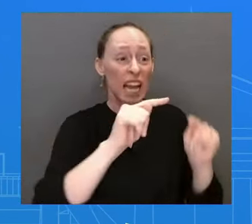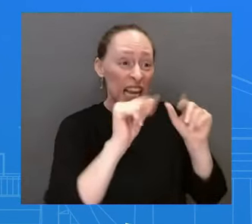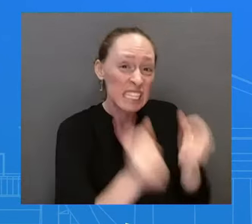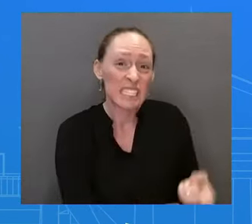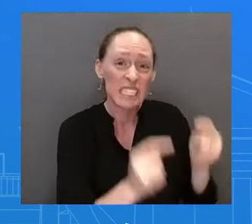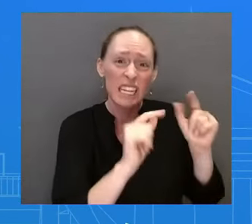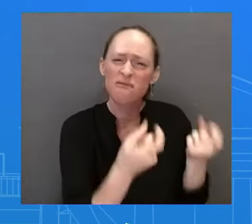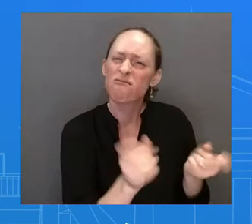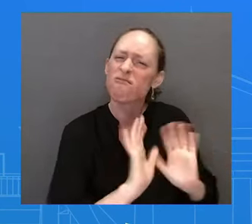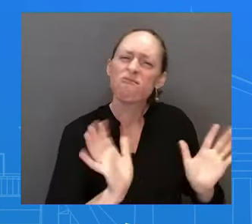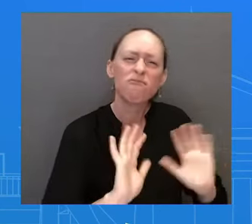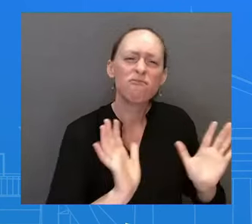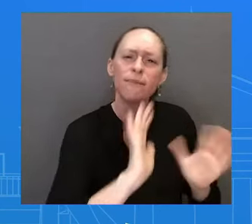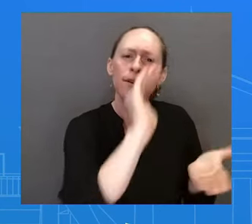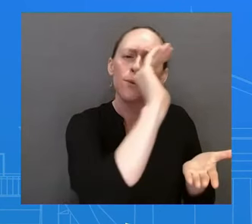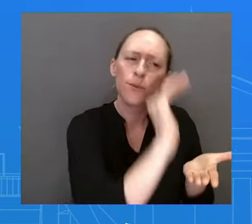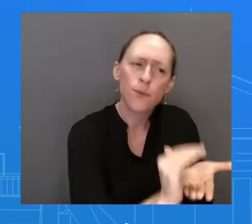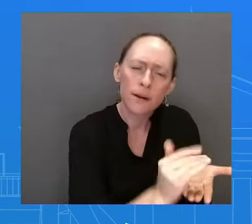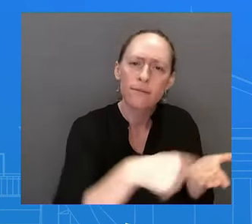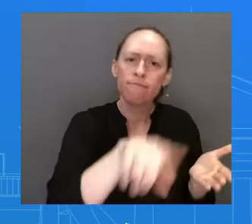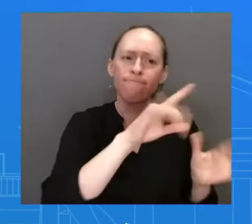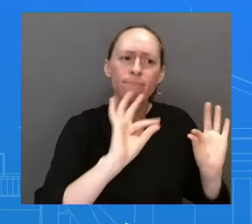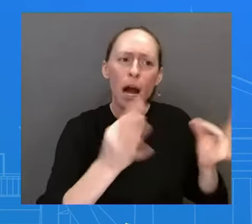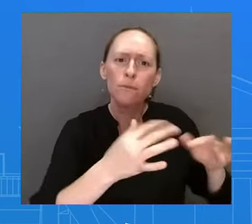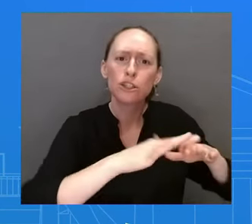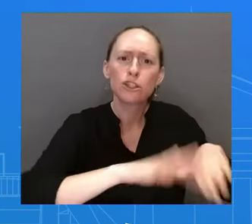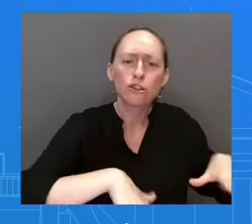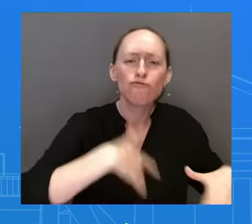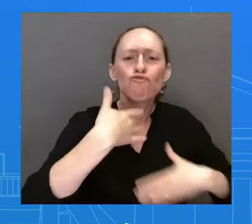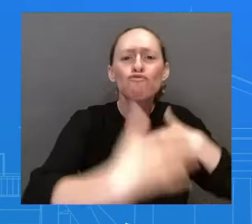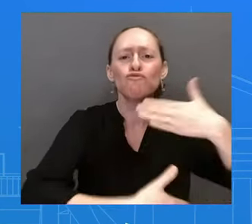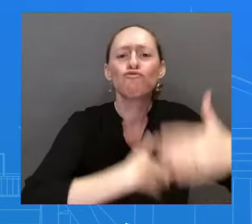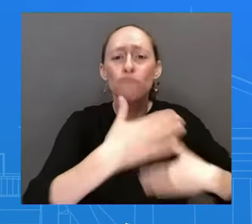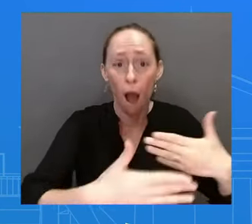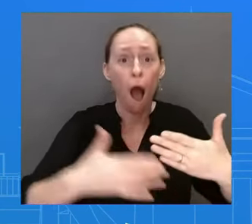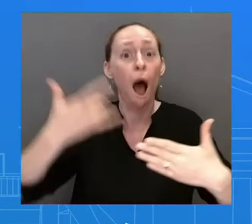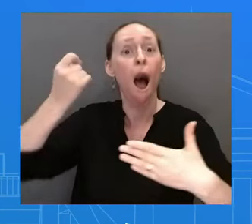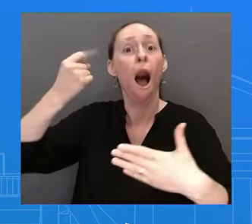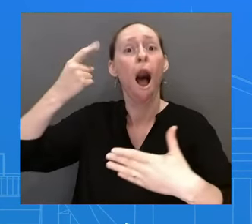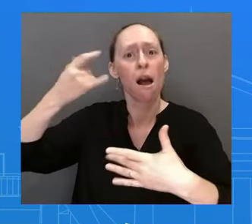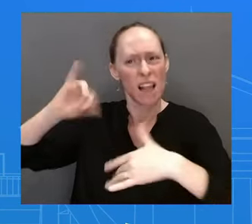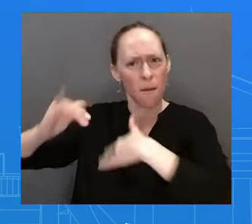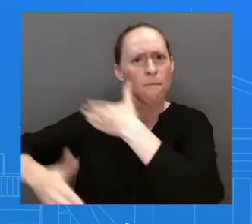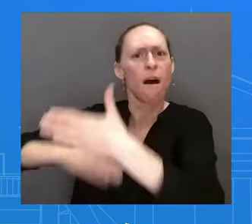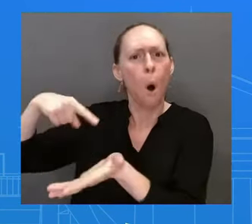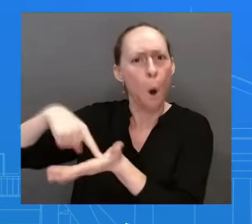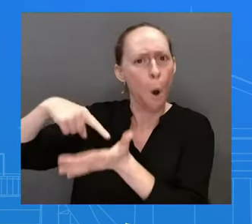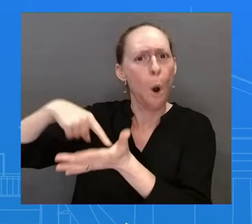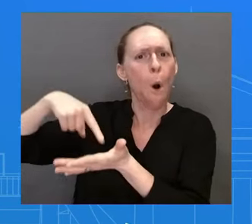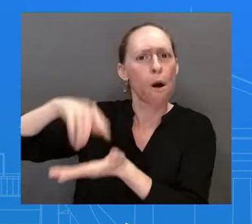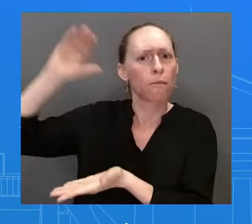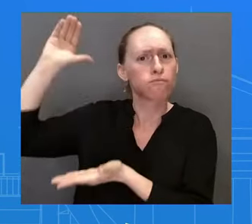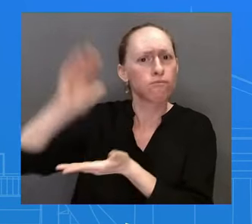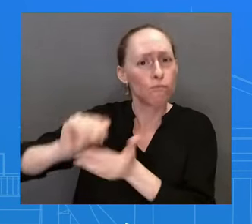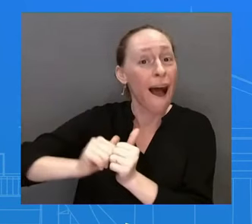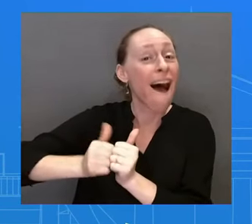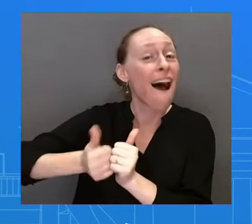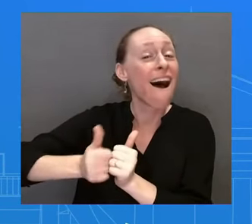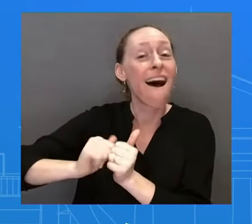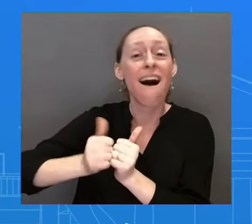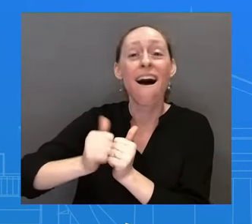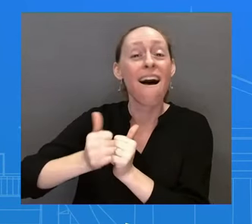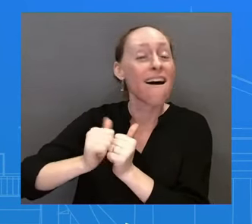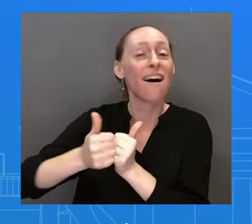by ending the taxpayer subsidies for extremely profitable industries and making the wealthy and big corporations pay their fair